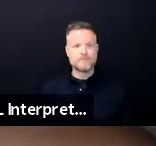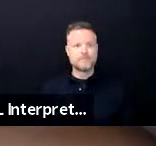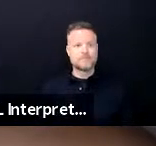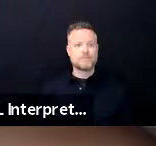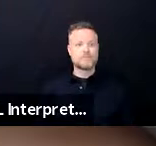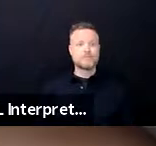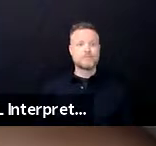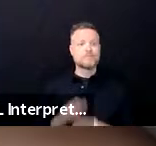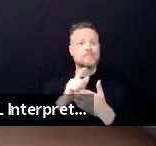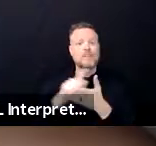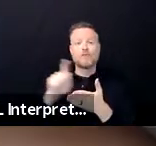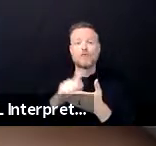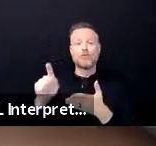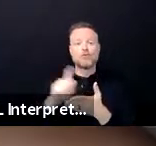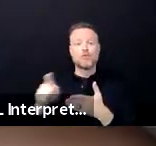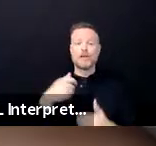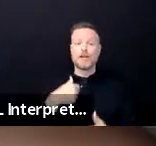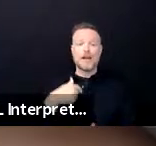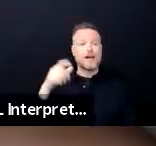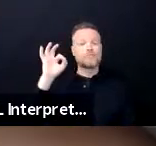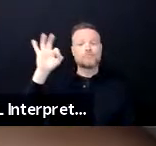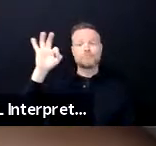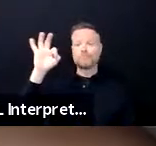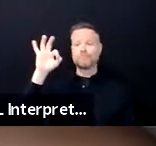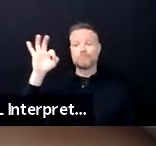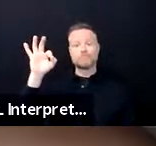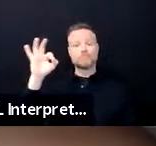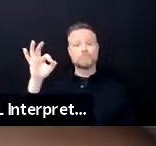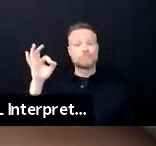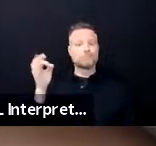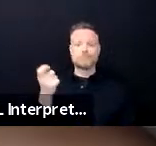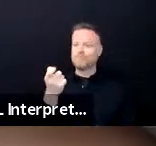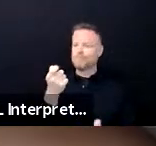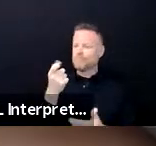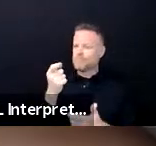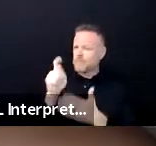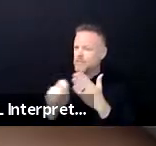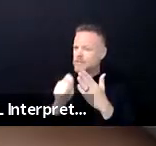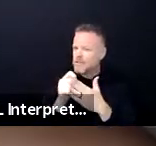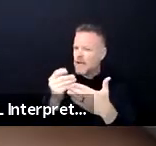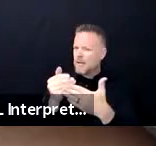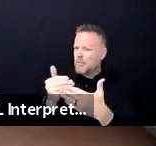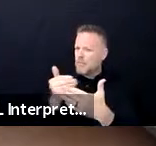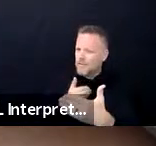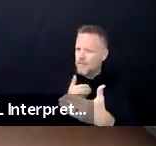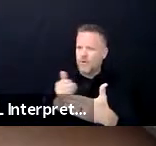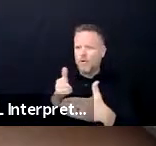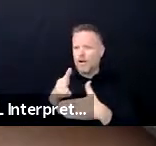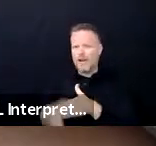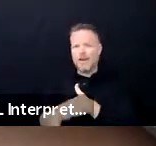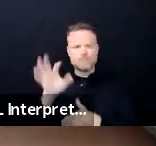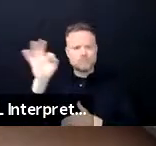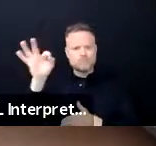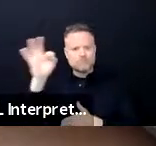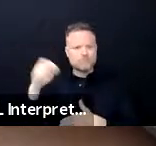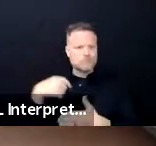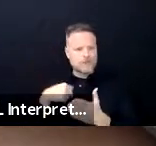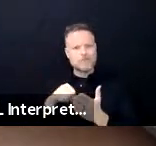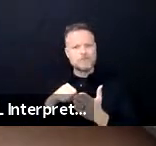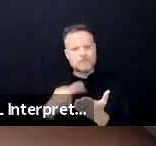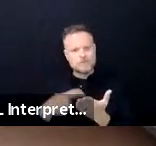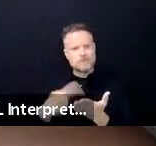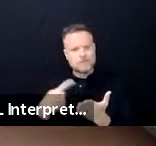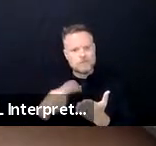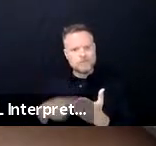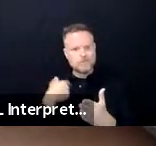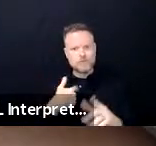Sunday, use a segment of time either before or after the sermon to talk about how important it is that we are